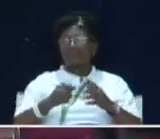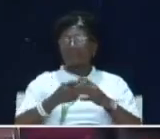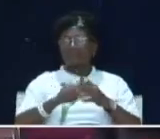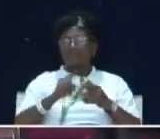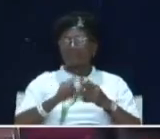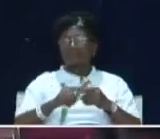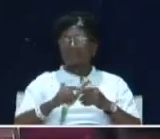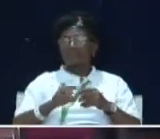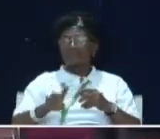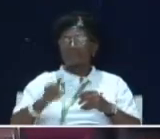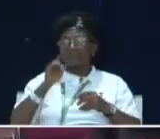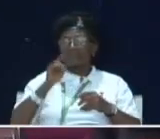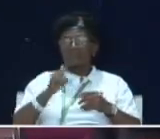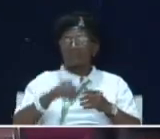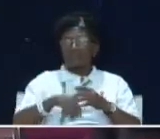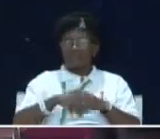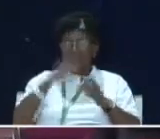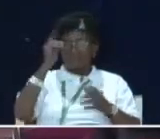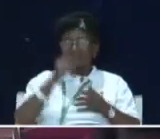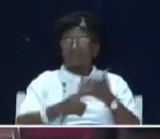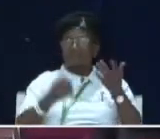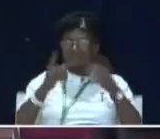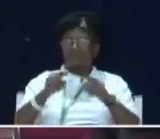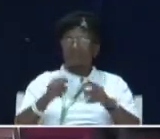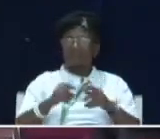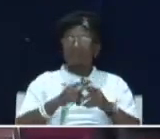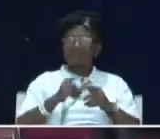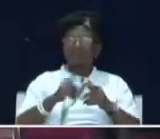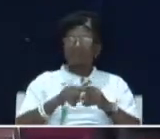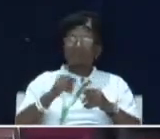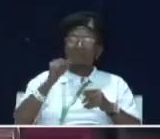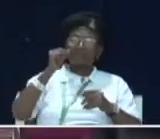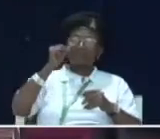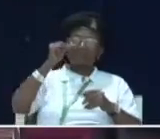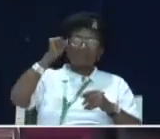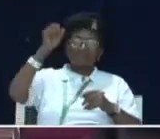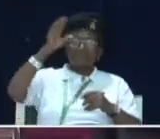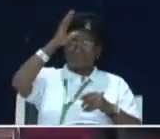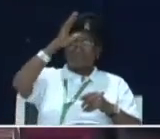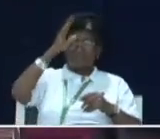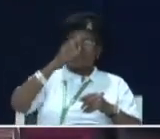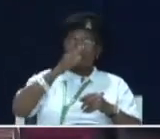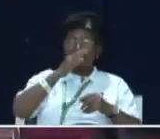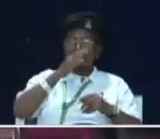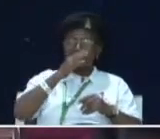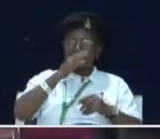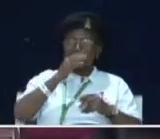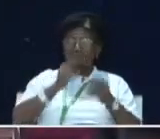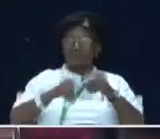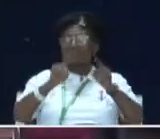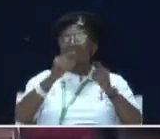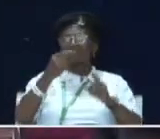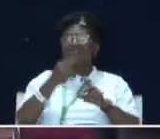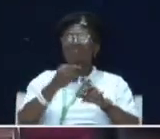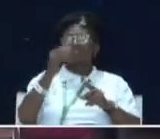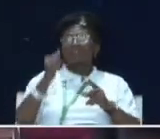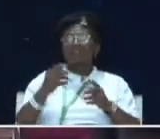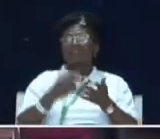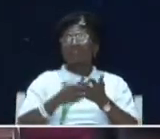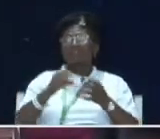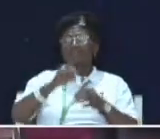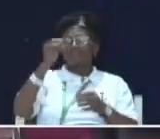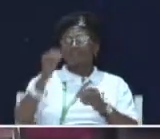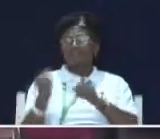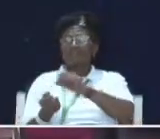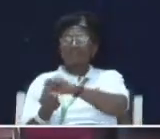later. And then his father, directed by the Holy Spirit, crossed his hand, and he